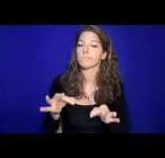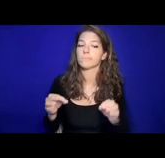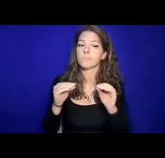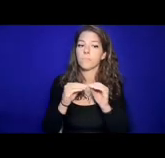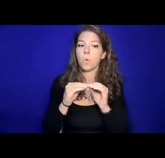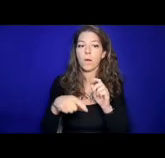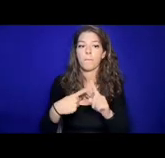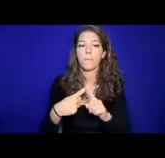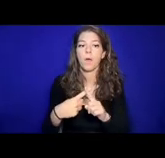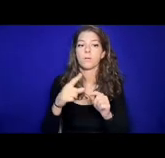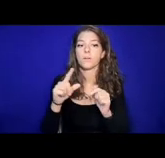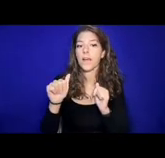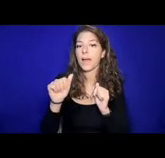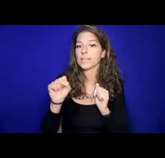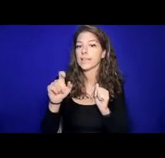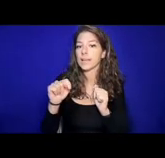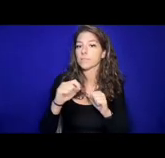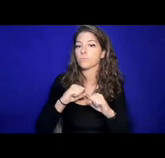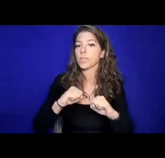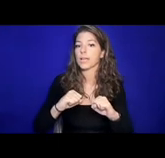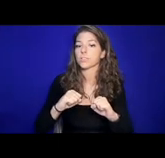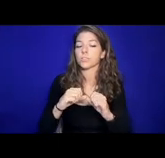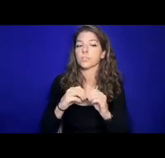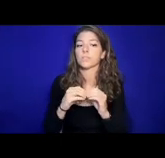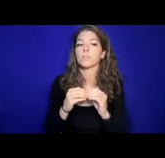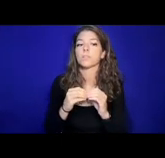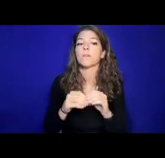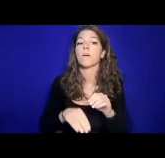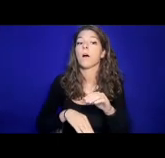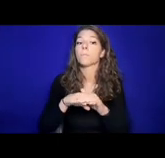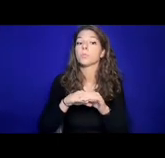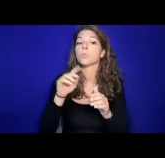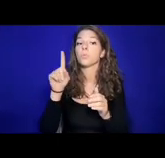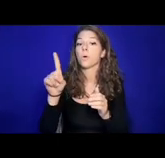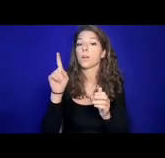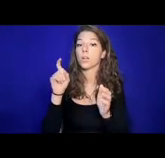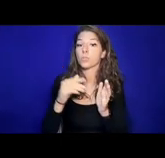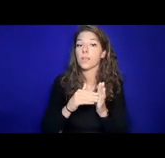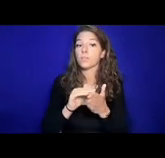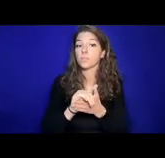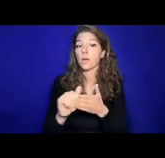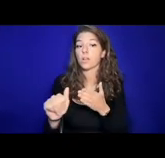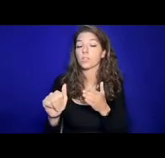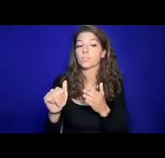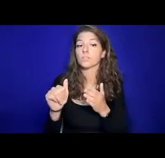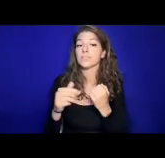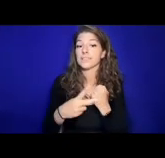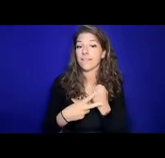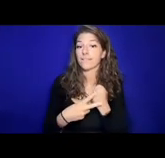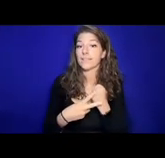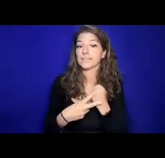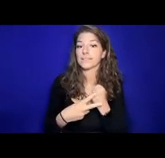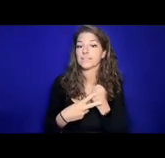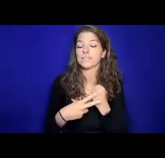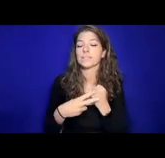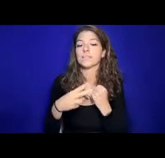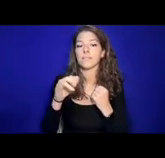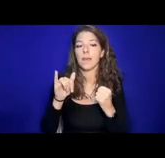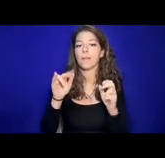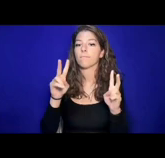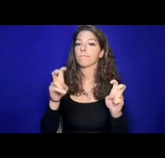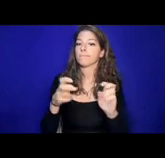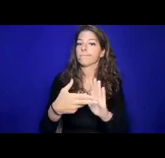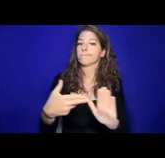further about the asset protections. Up to $100,000 in savings is